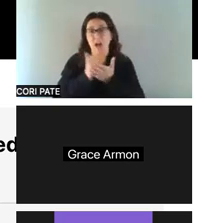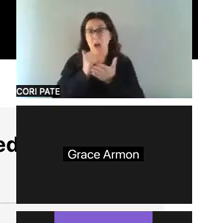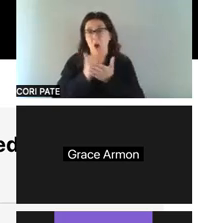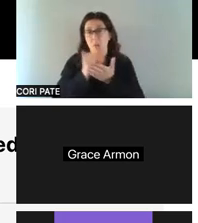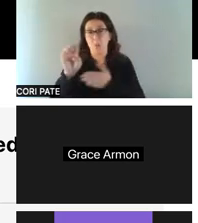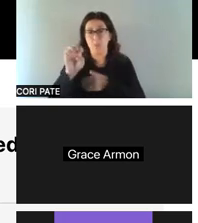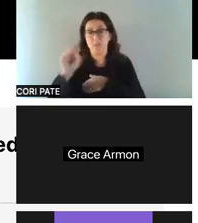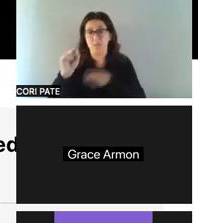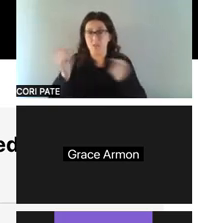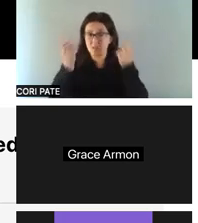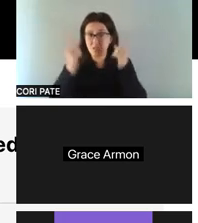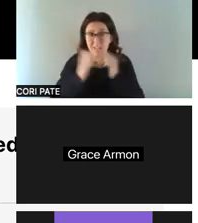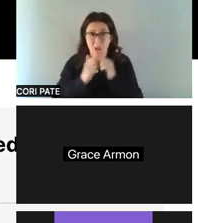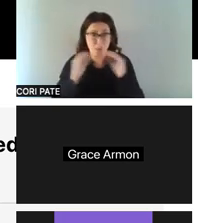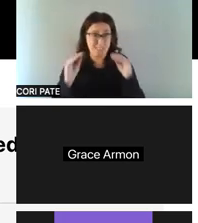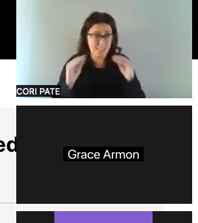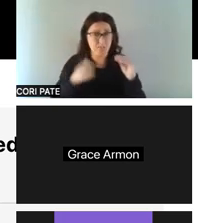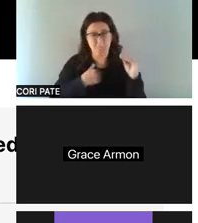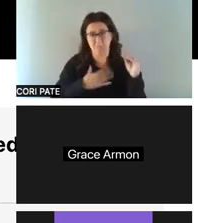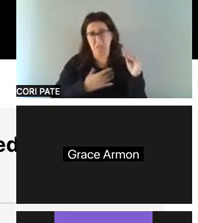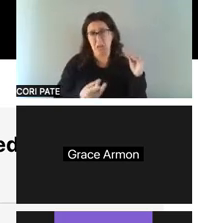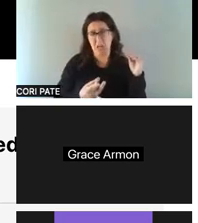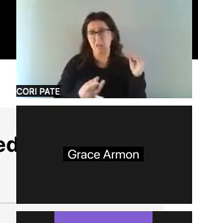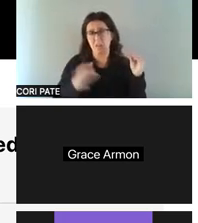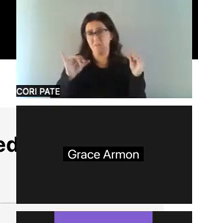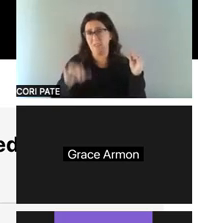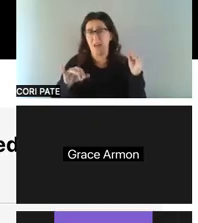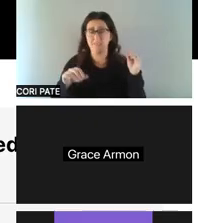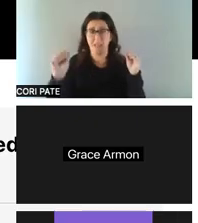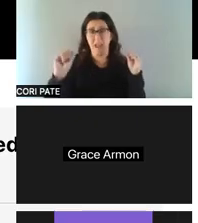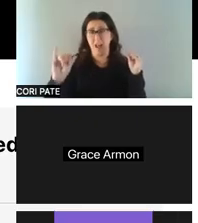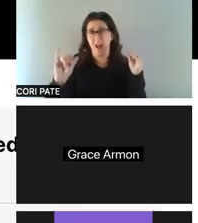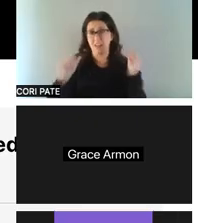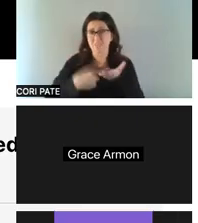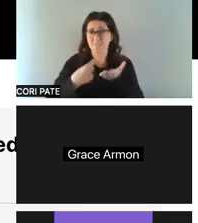things. So I really like just that AI was brought up.